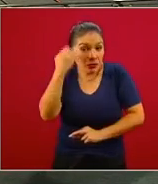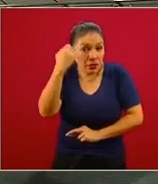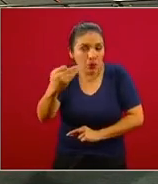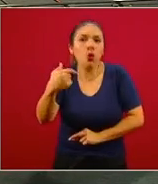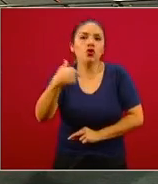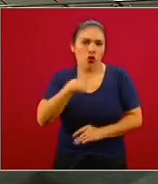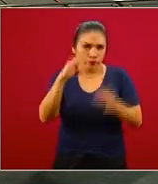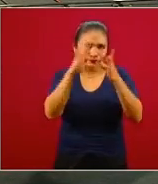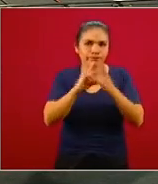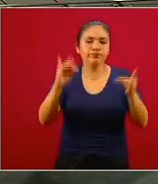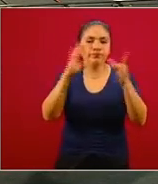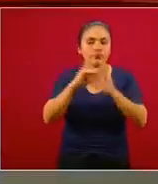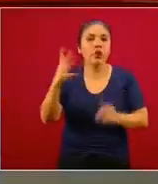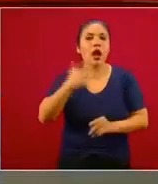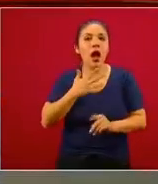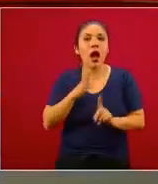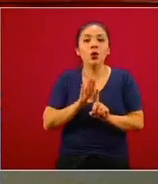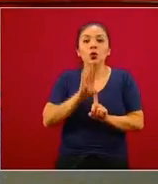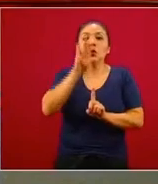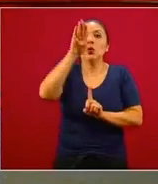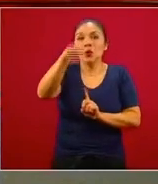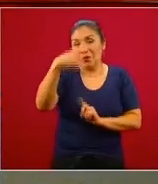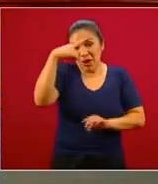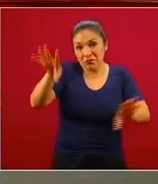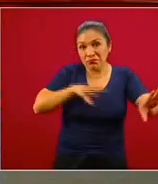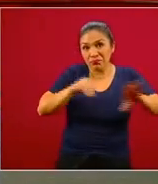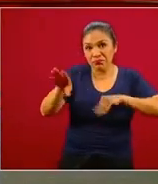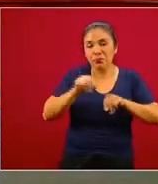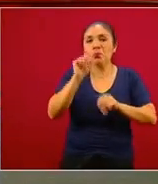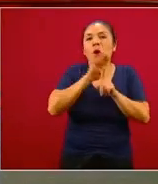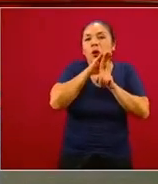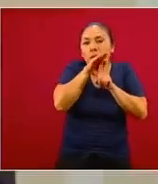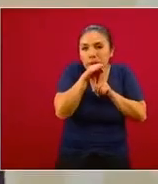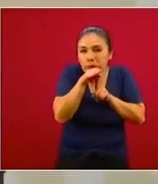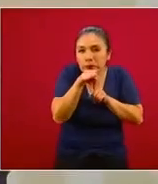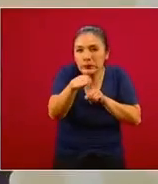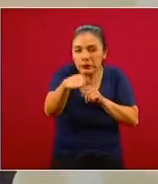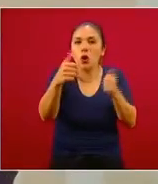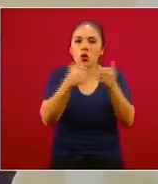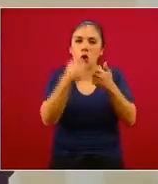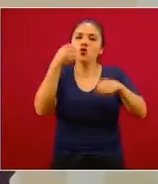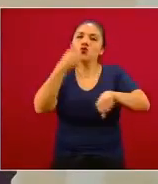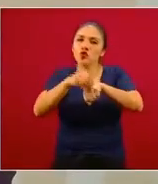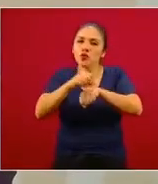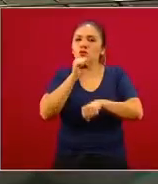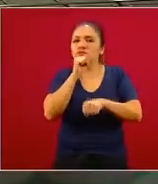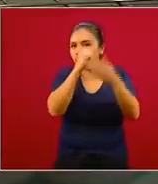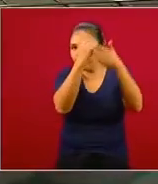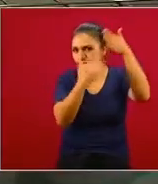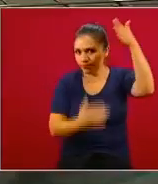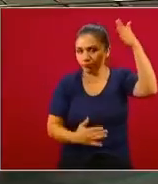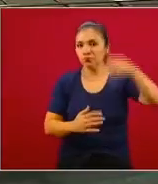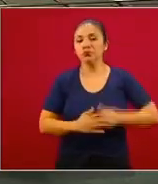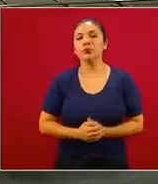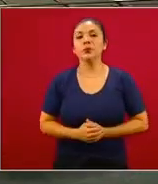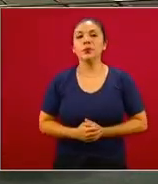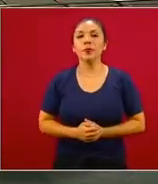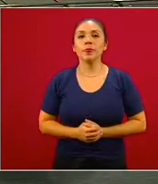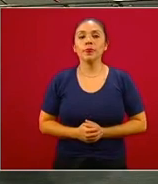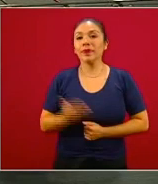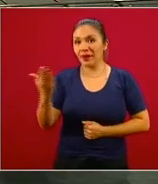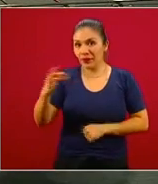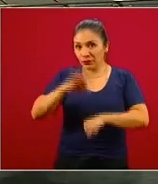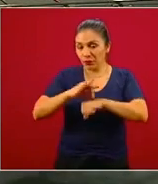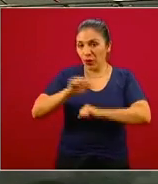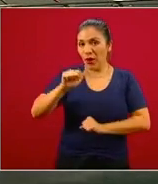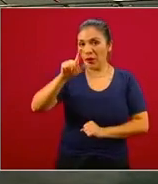aplanamiento de la curva and I para won't mostrárselos de reveal manera any muy details. gráfica, muy clara, And con later, if we números have enough time, tangibles. I'll be showing evidence Doctor of the Alomía, con gusto. flattening